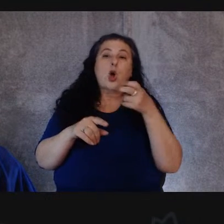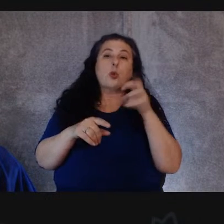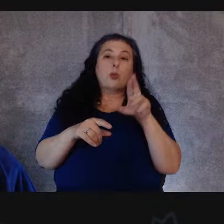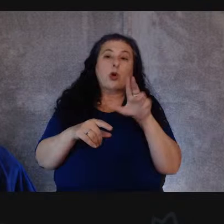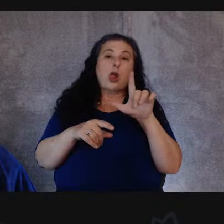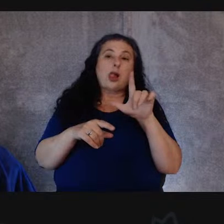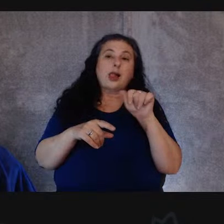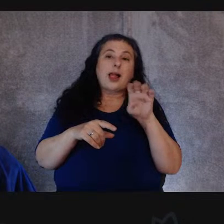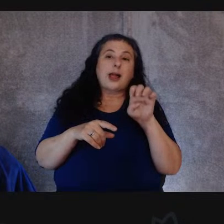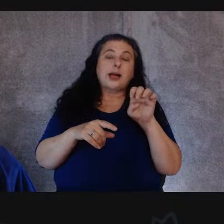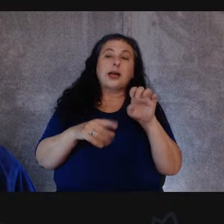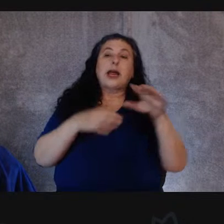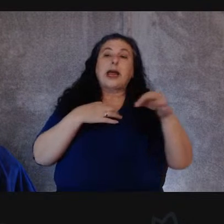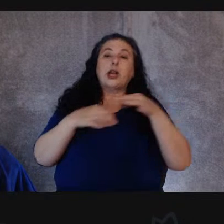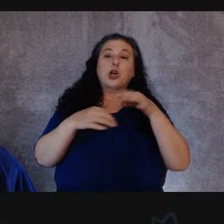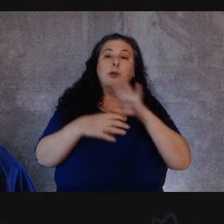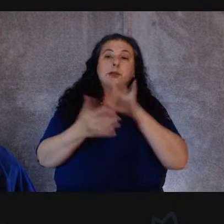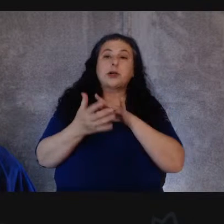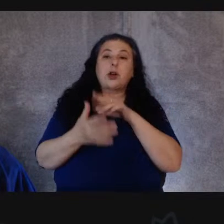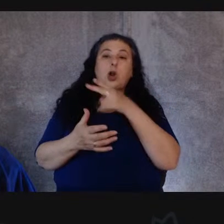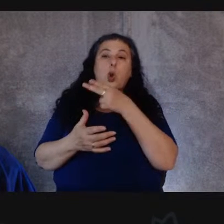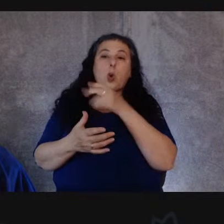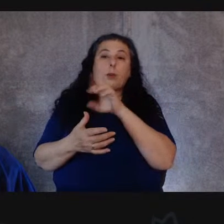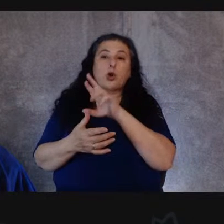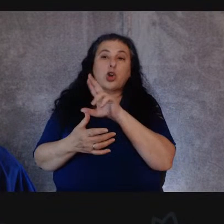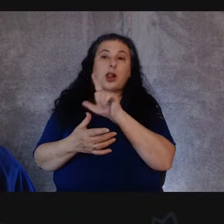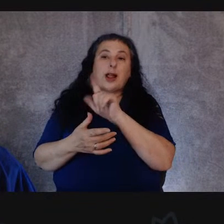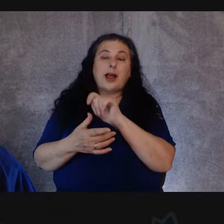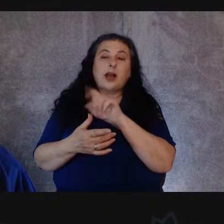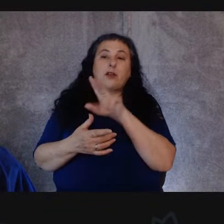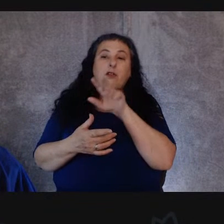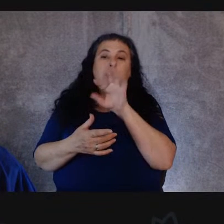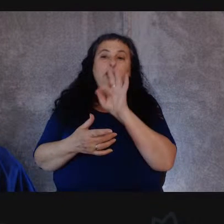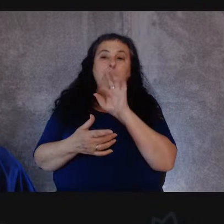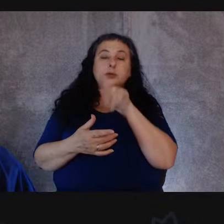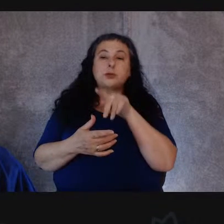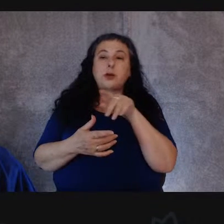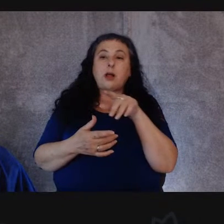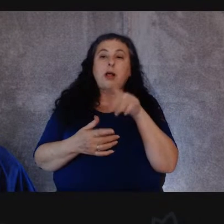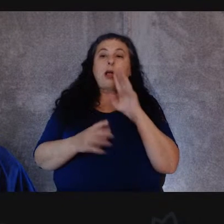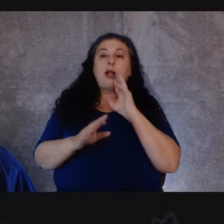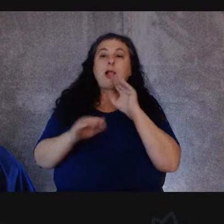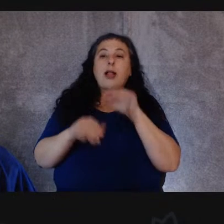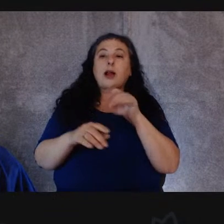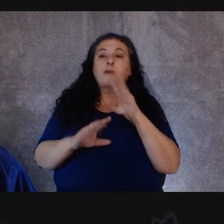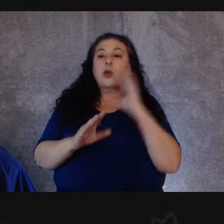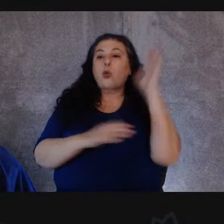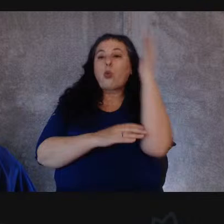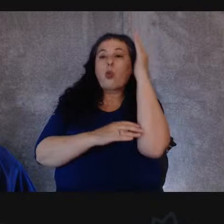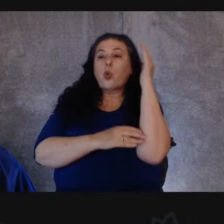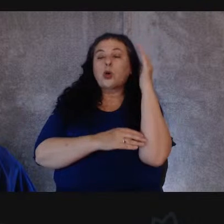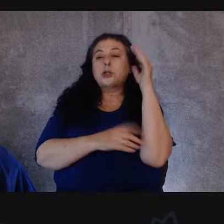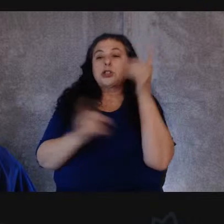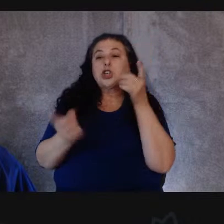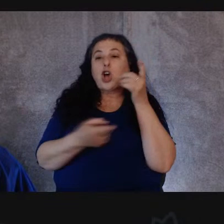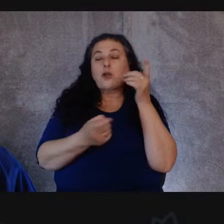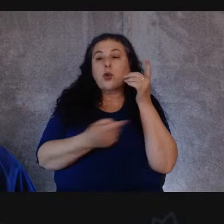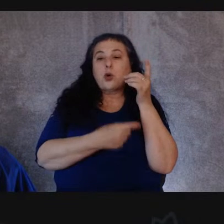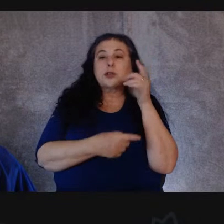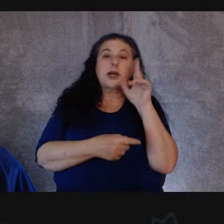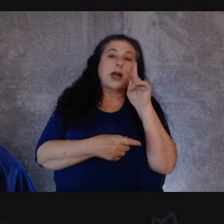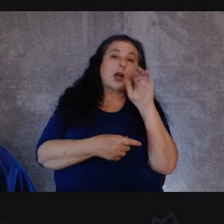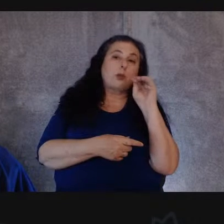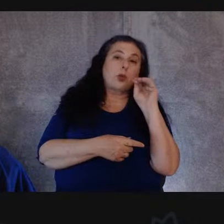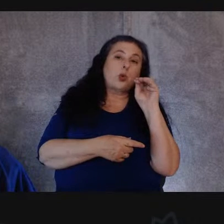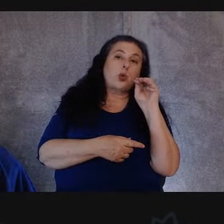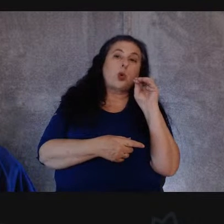Center at Homer Lake Forest Preserve, Lake of the Woods Golf Course, Kickapoo Rail Trail, Multipurpose Trail,